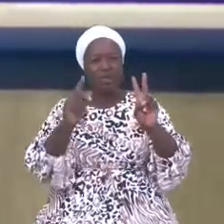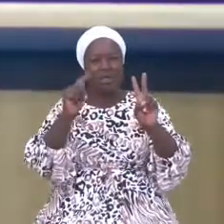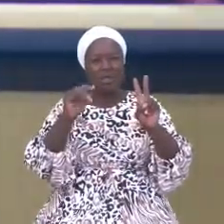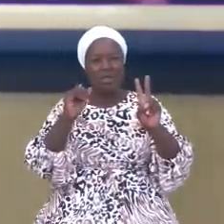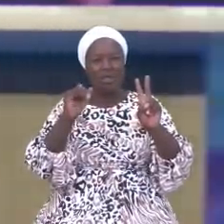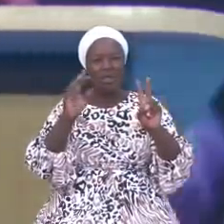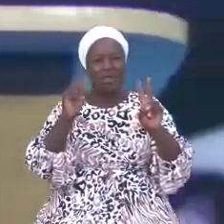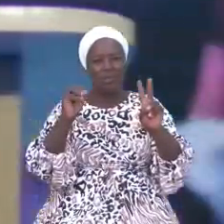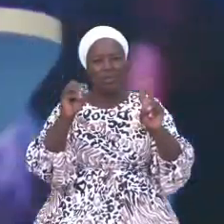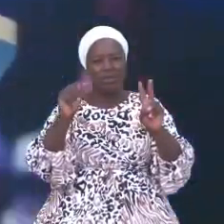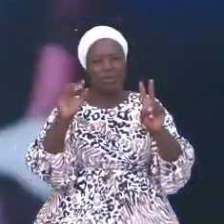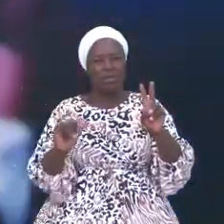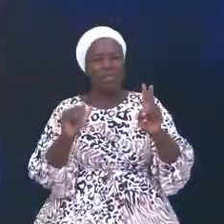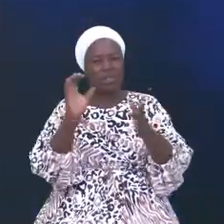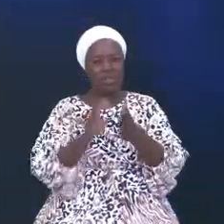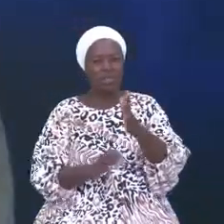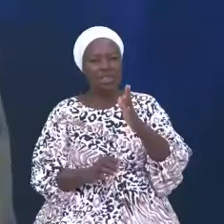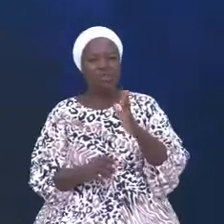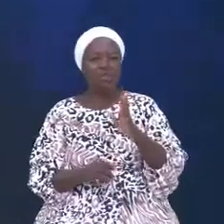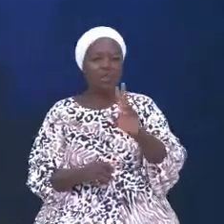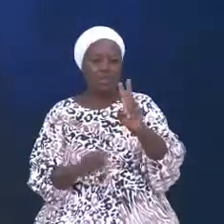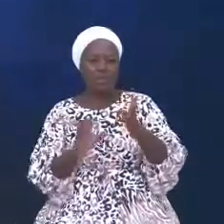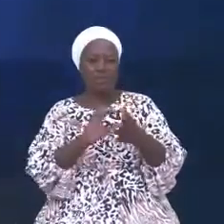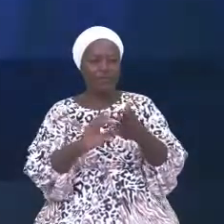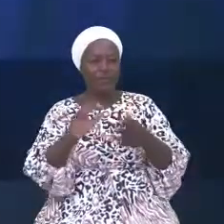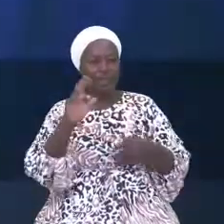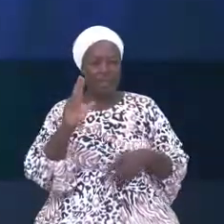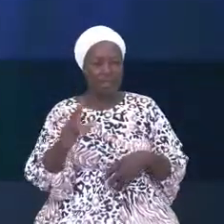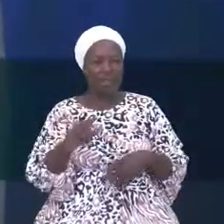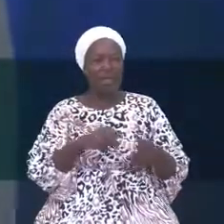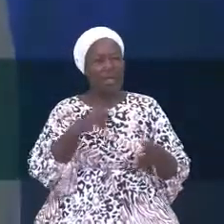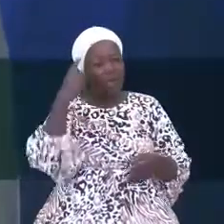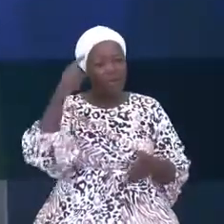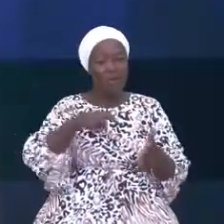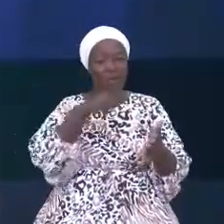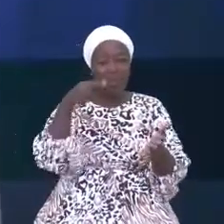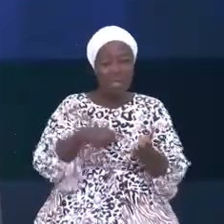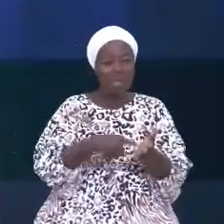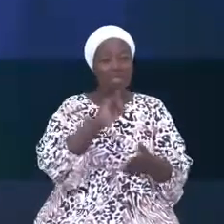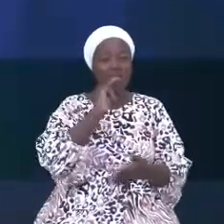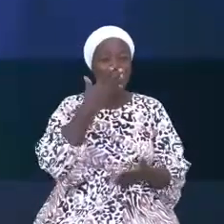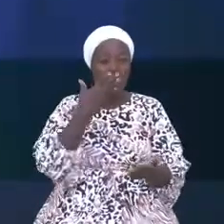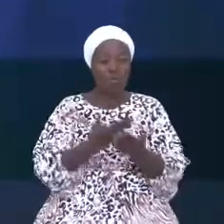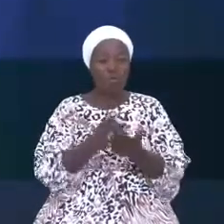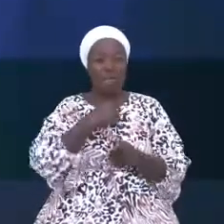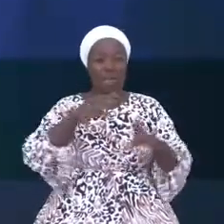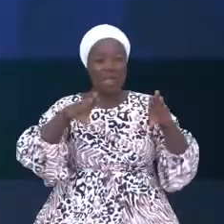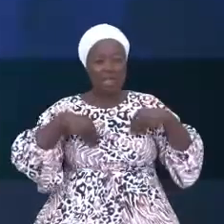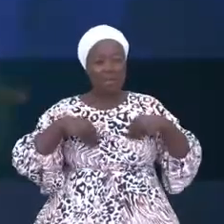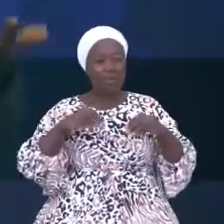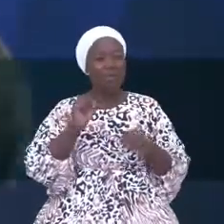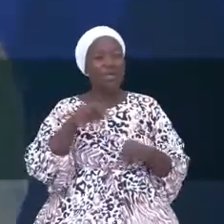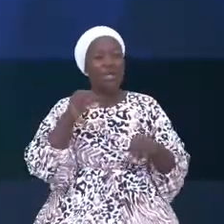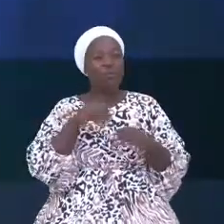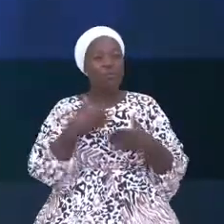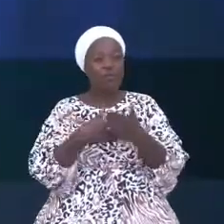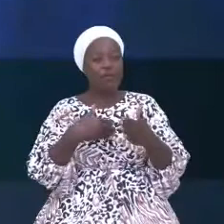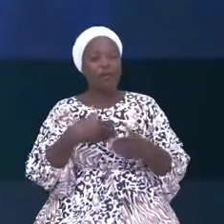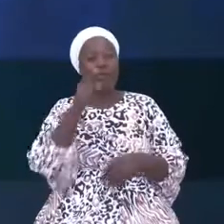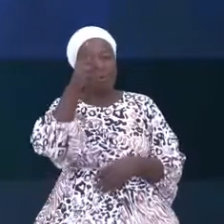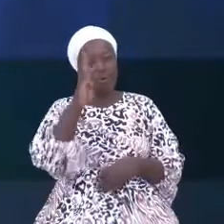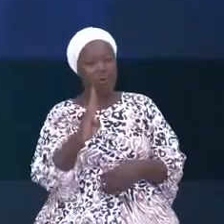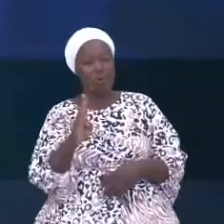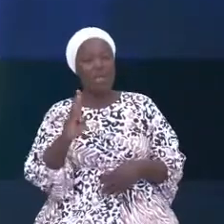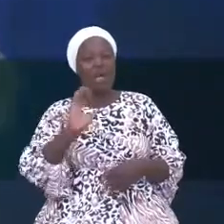3. This is good and acceptable in the sight of God,